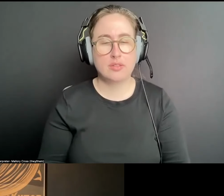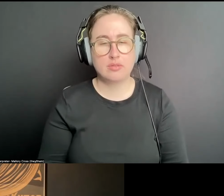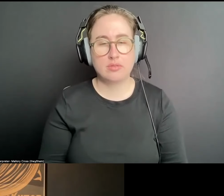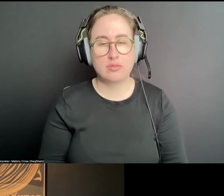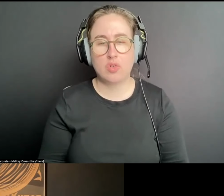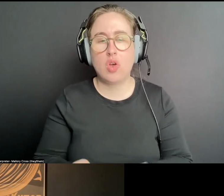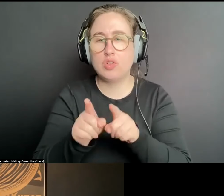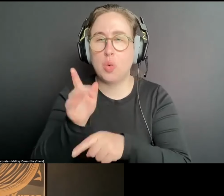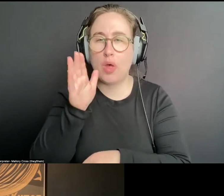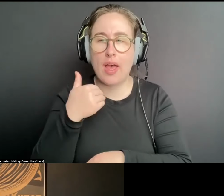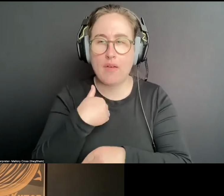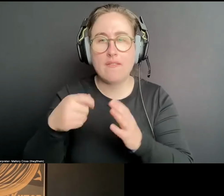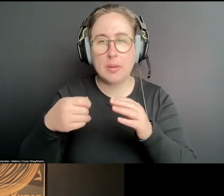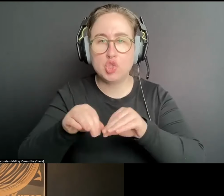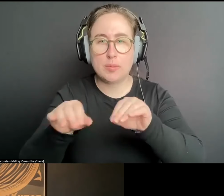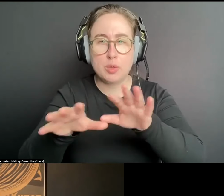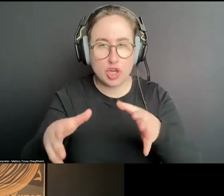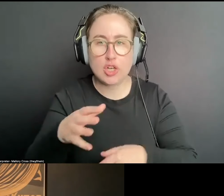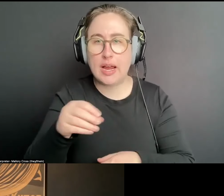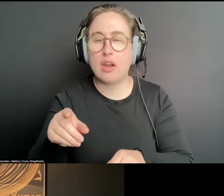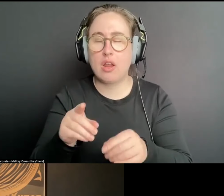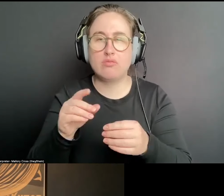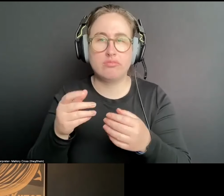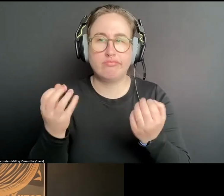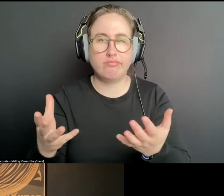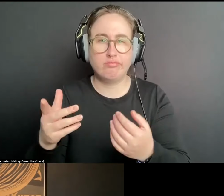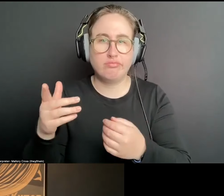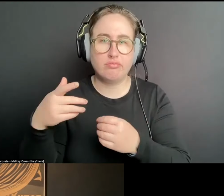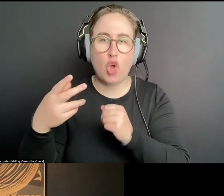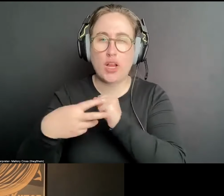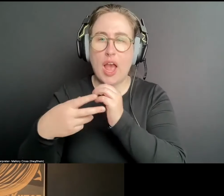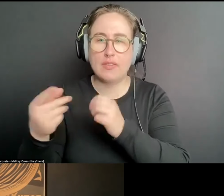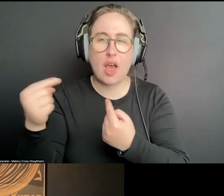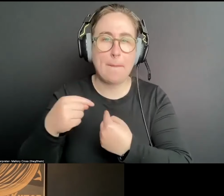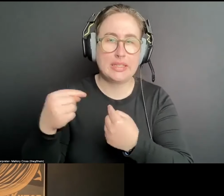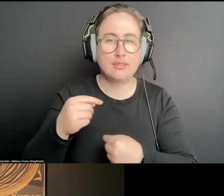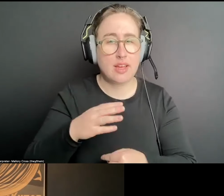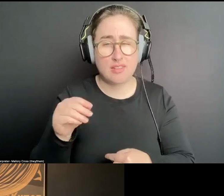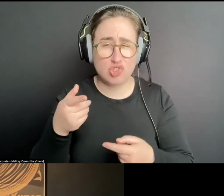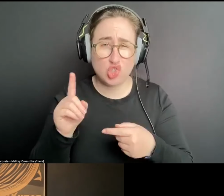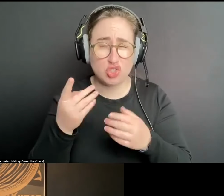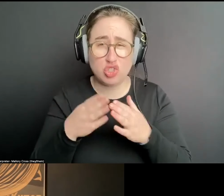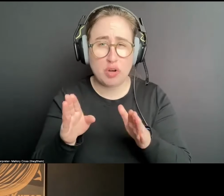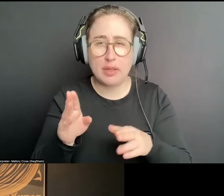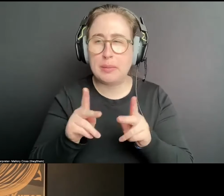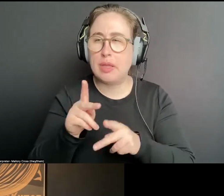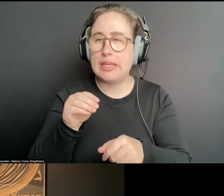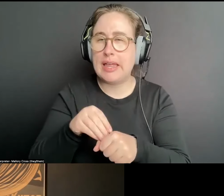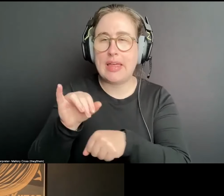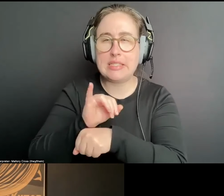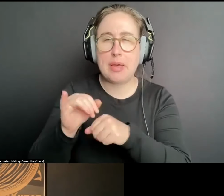film distributors, and we have a number of archives coming, and other people kind of just generally in the independent